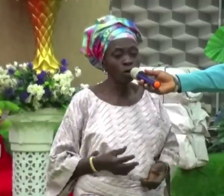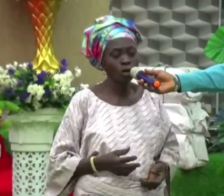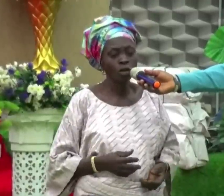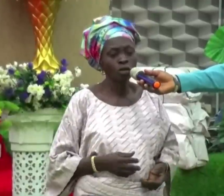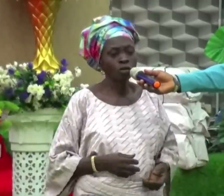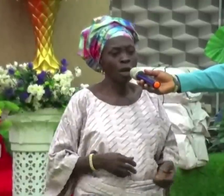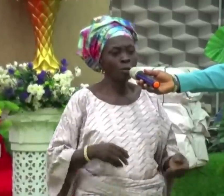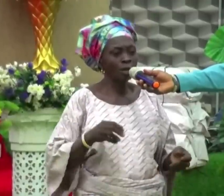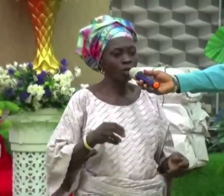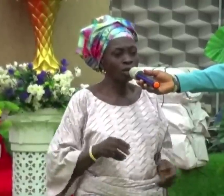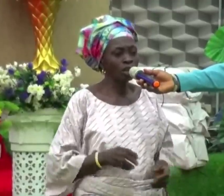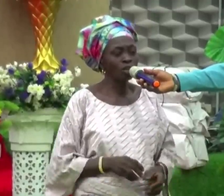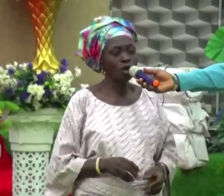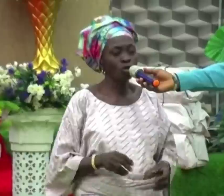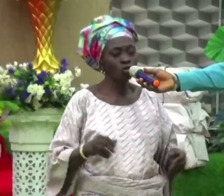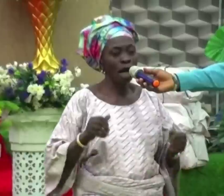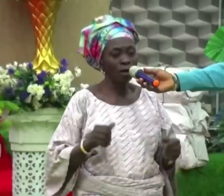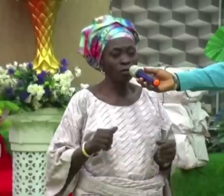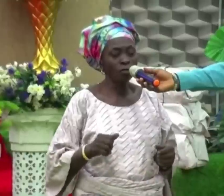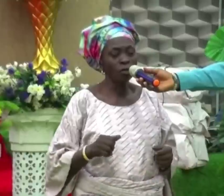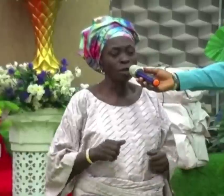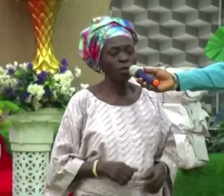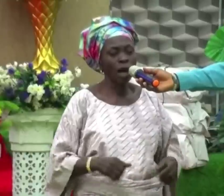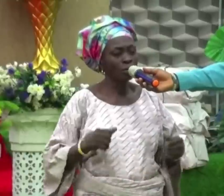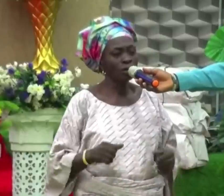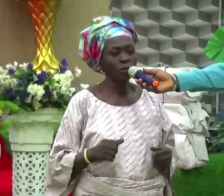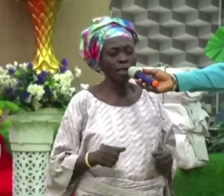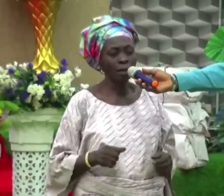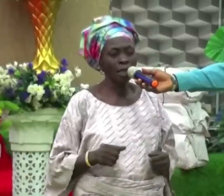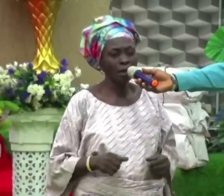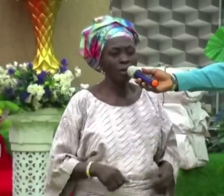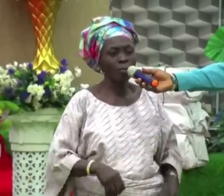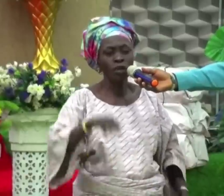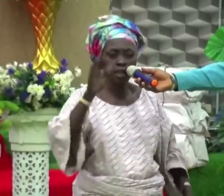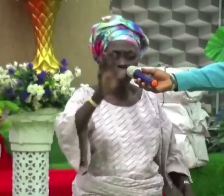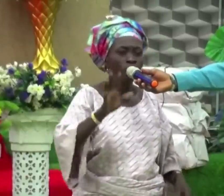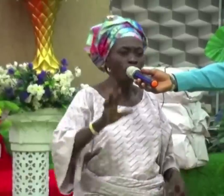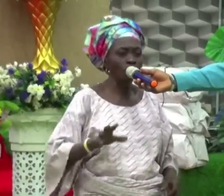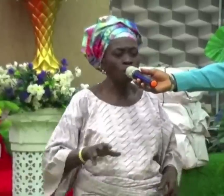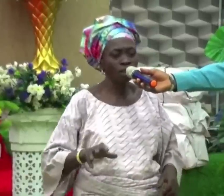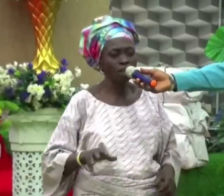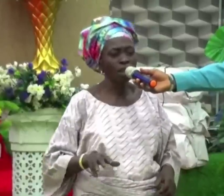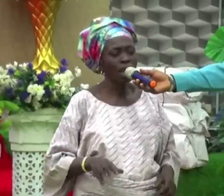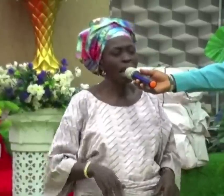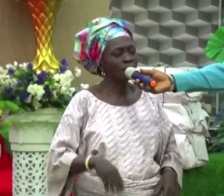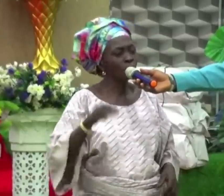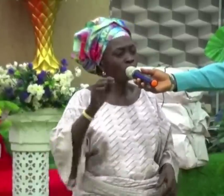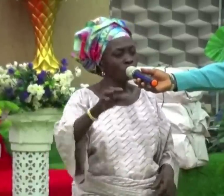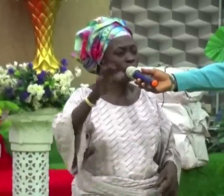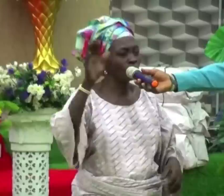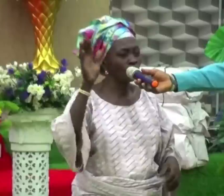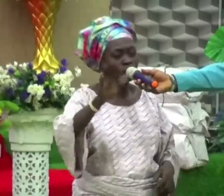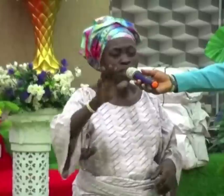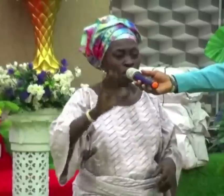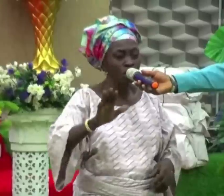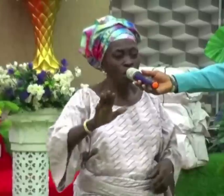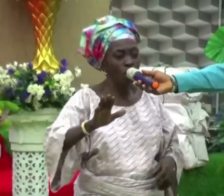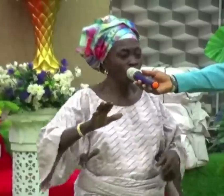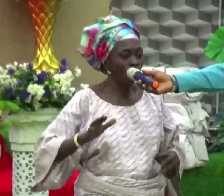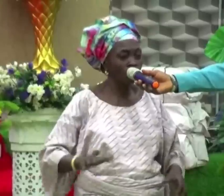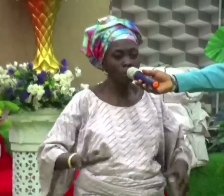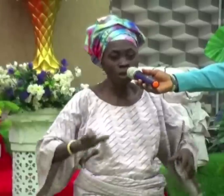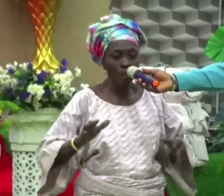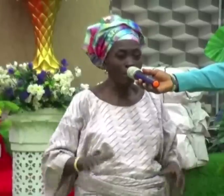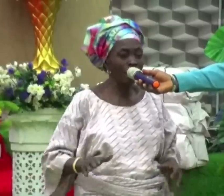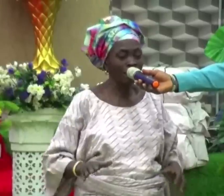nlo. Sugbon ngba to di inu osu karun mo wa pinu patapata pe mo fe di omo ijo yi. Ati ni osu karun ni mo ti di omo